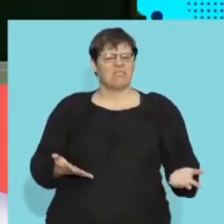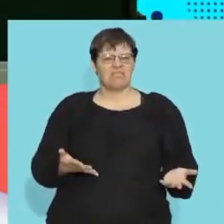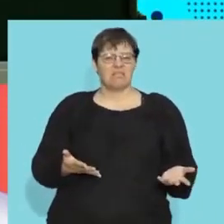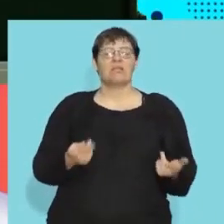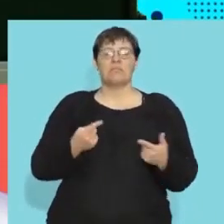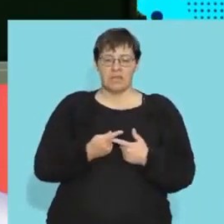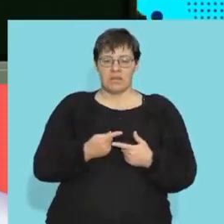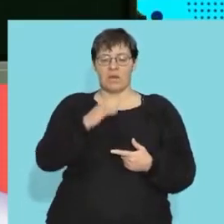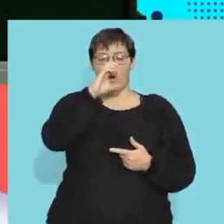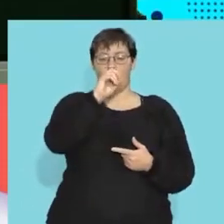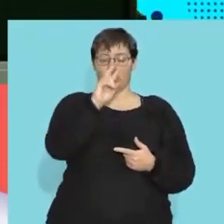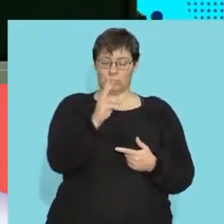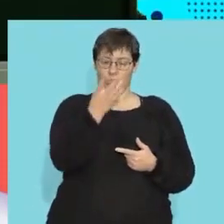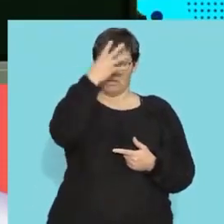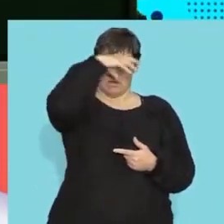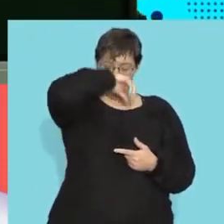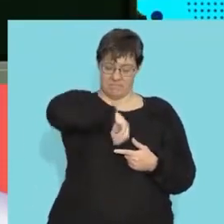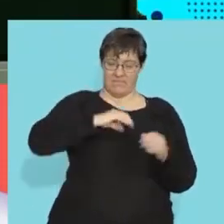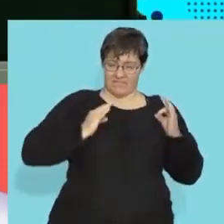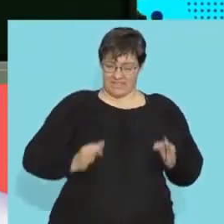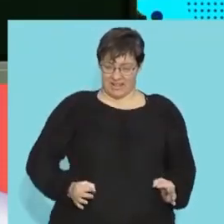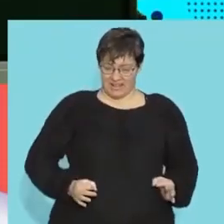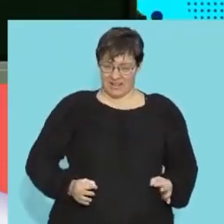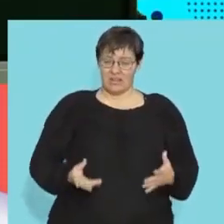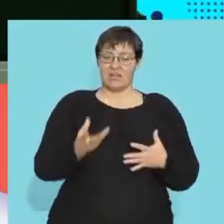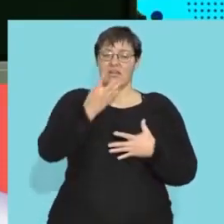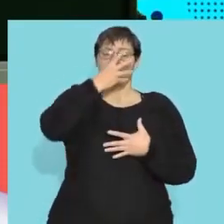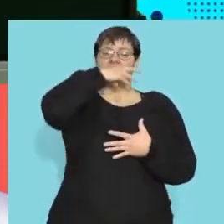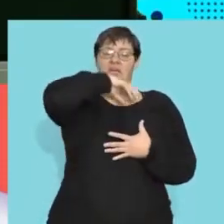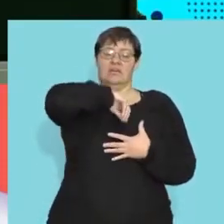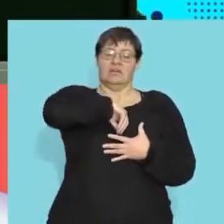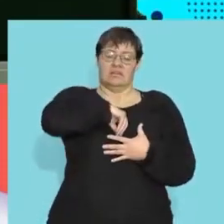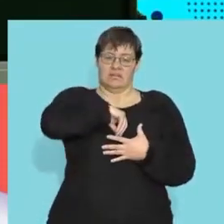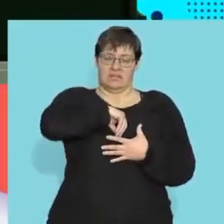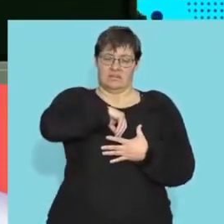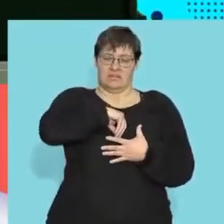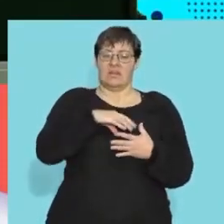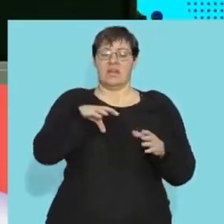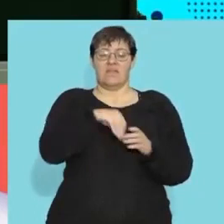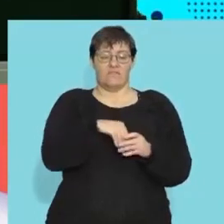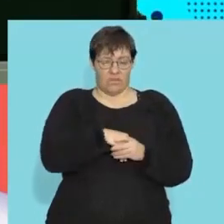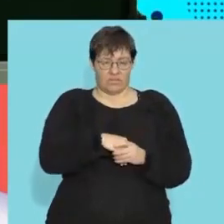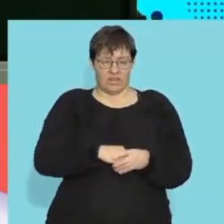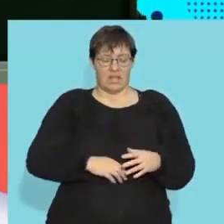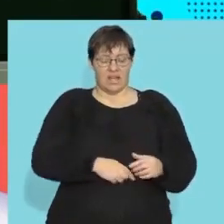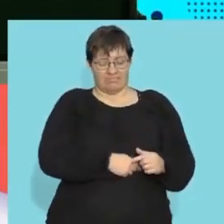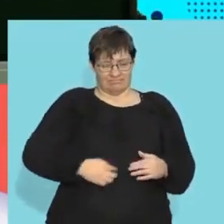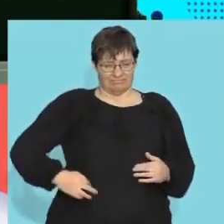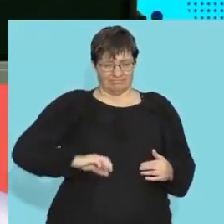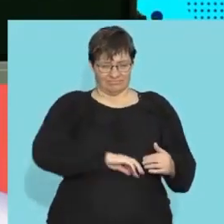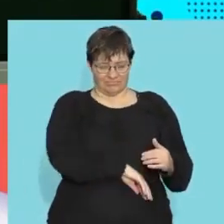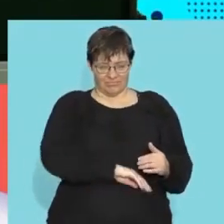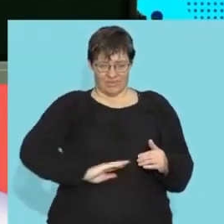when we take air in. It's the physical process. Remember when we looked at breathing, what was involved? Our diaphragm,